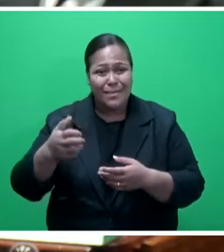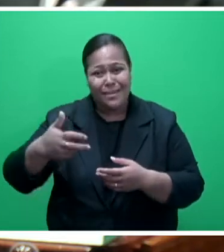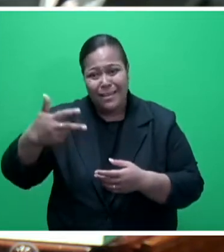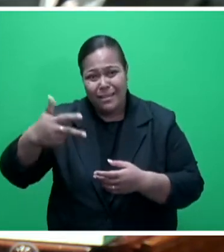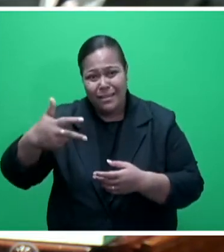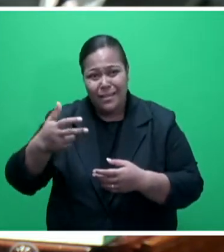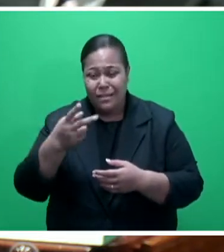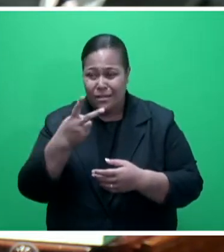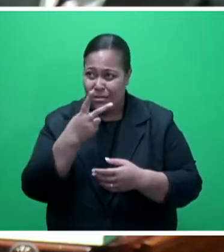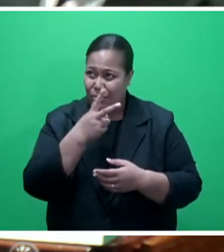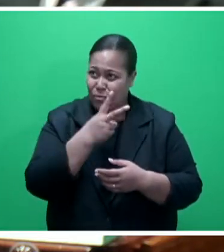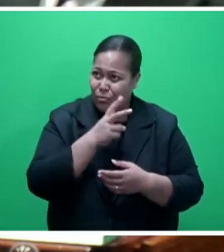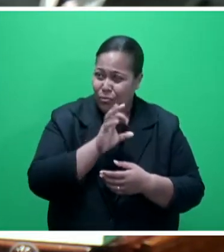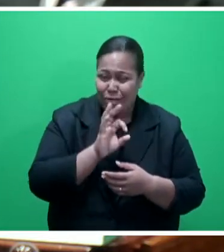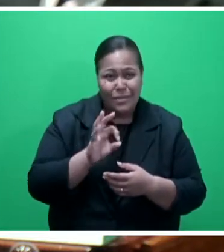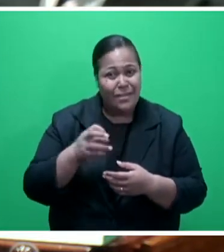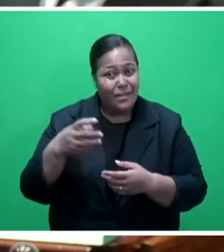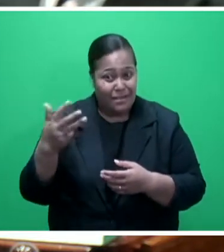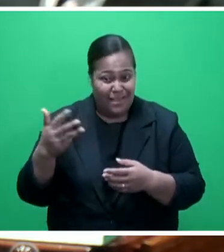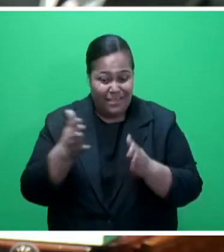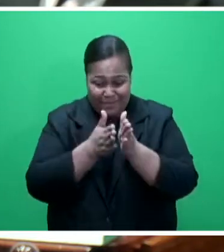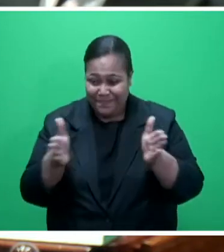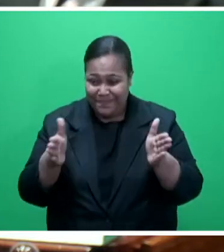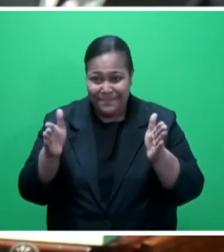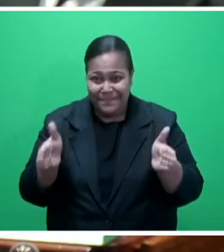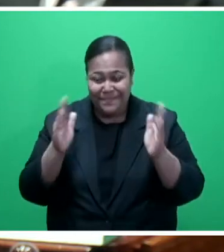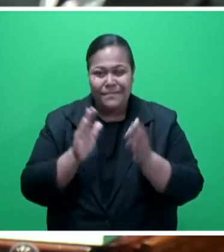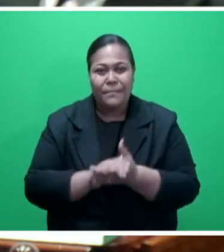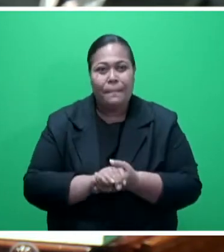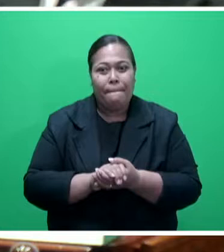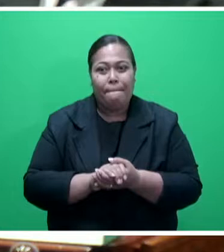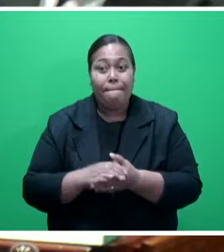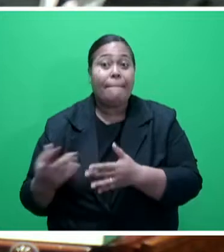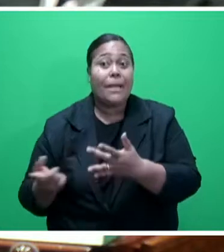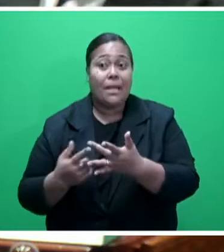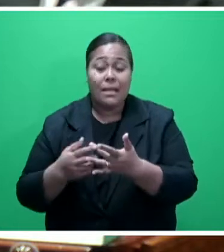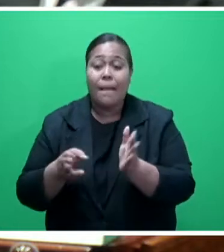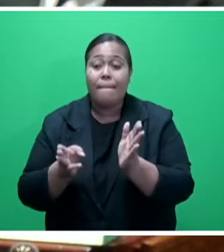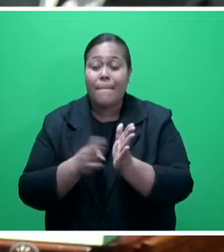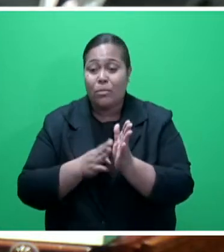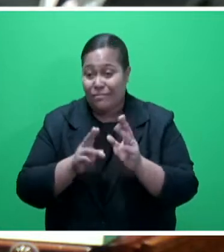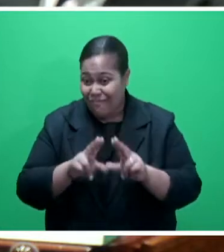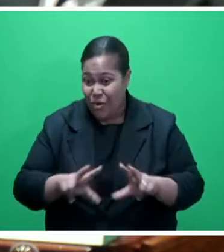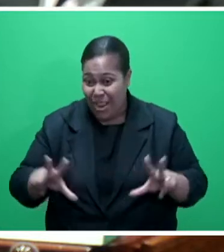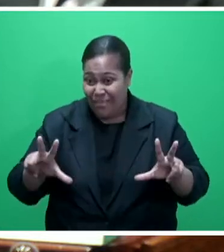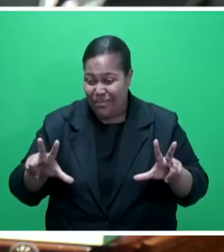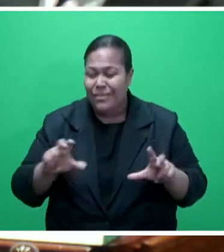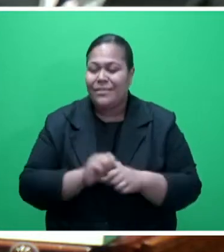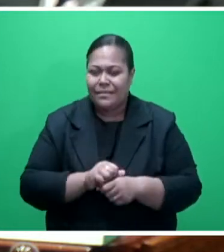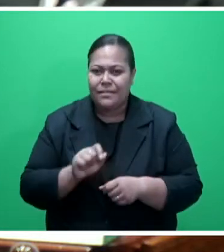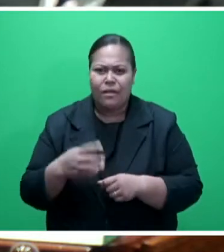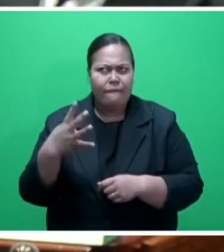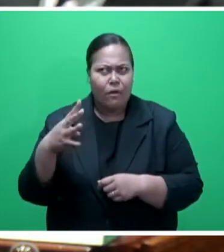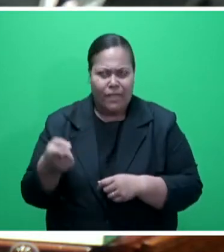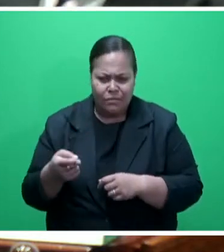2018-2019 period. Namama Evacuation Center in Maduata, $4,000.